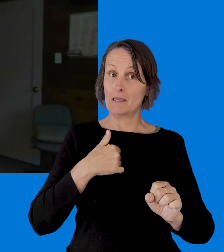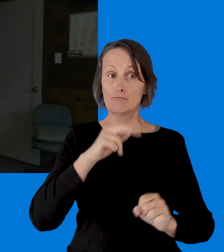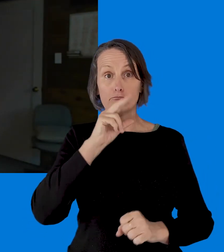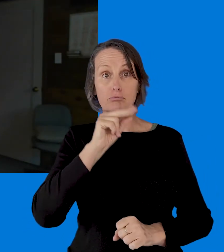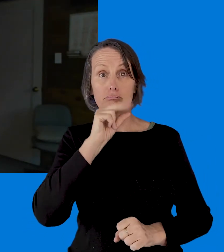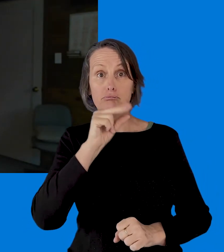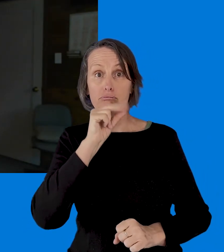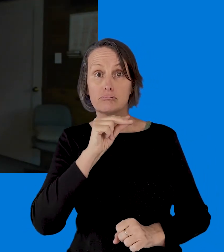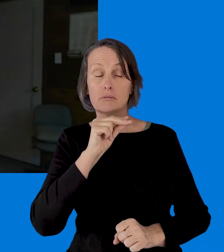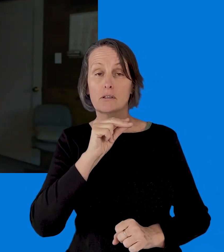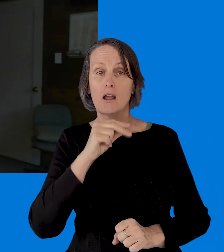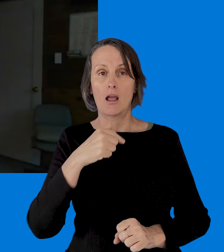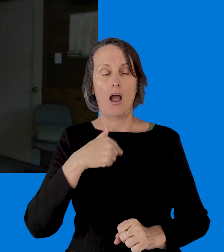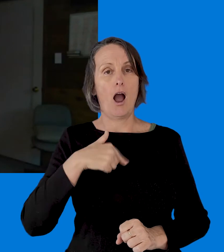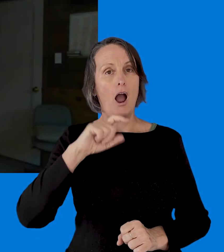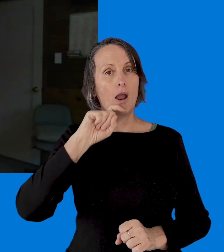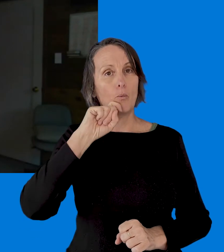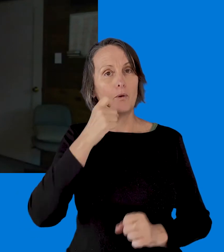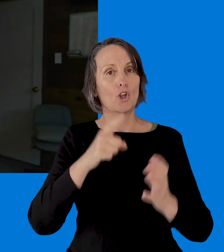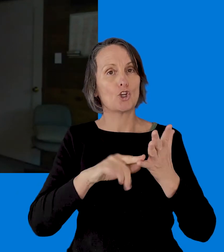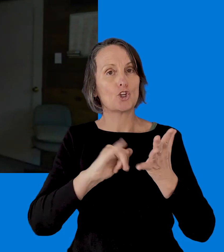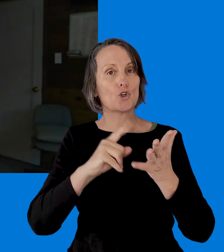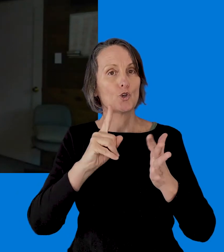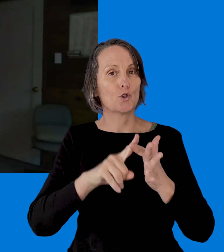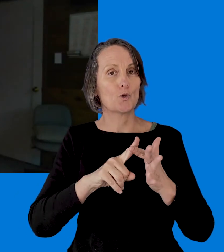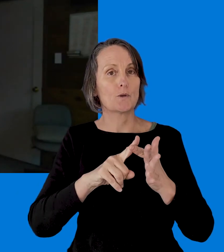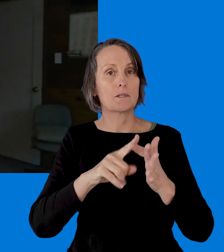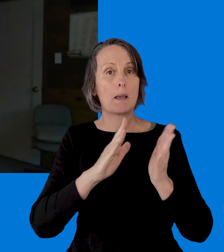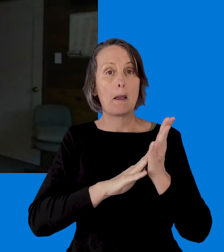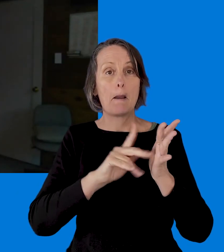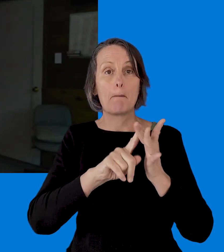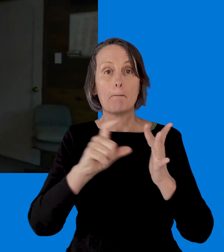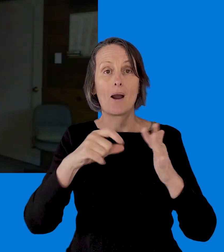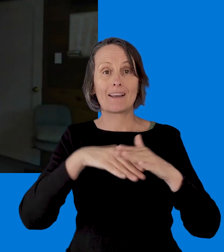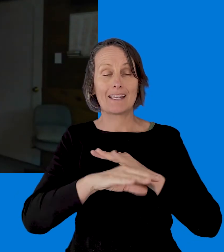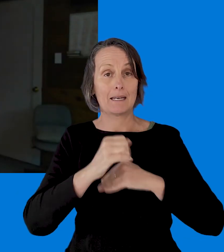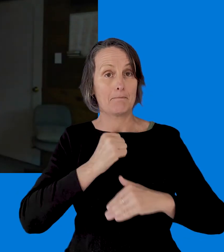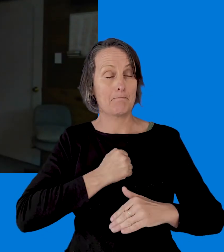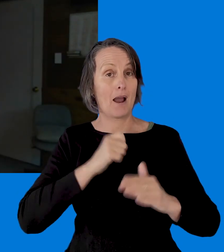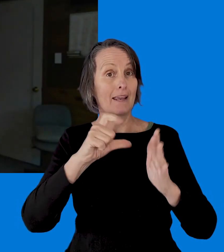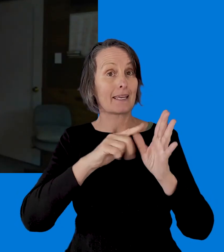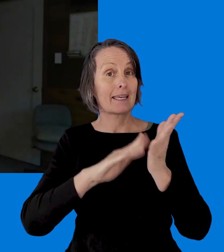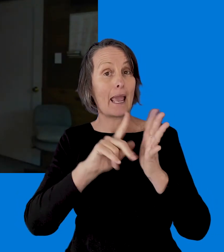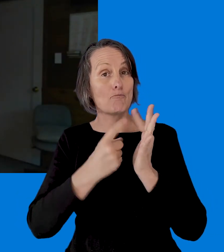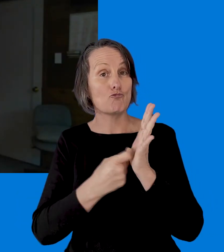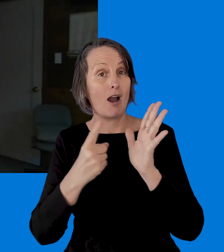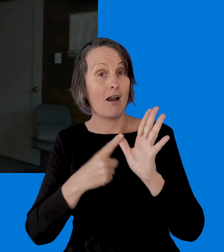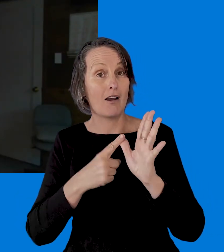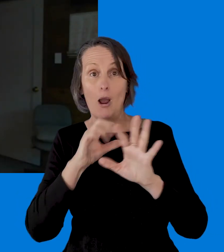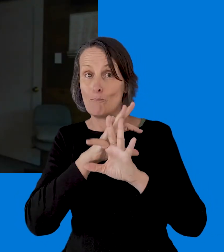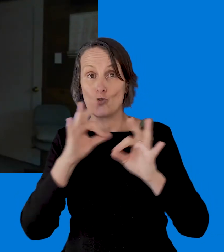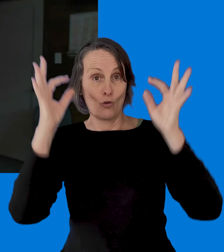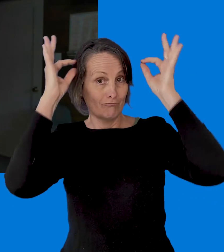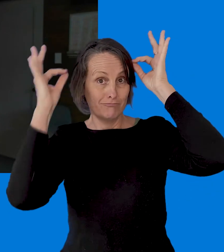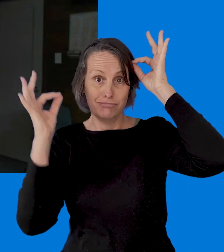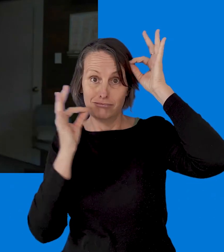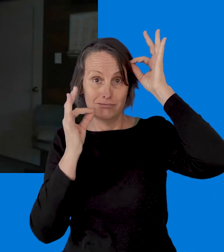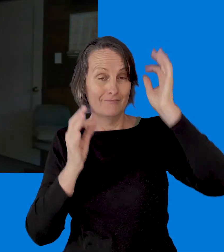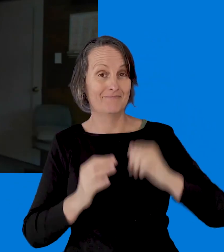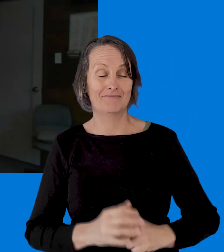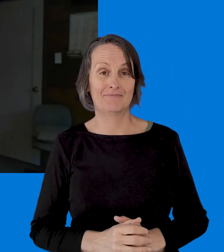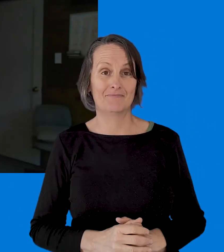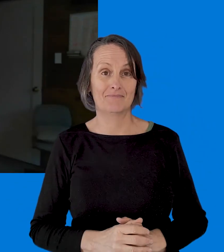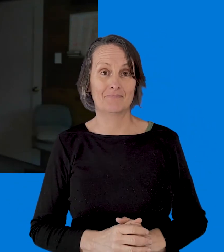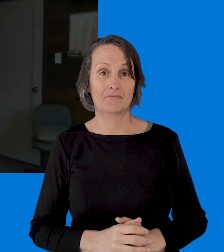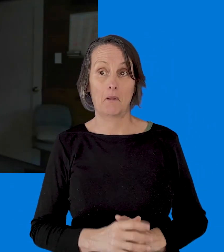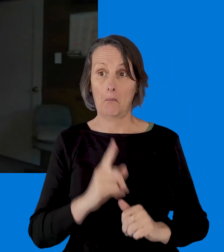little microphone in my camera. As it turns out, I'm not using a headset, and it works really well. And one of the